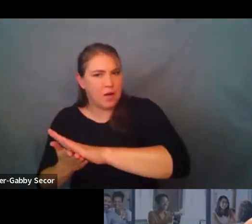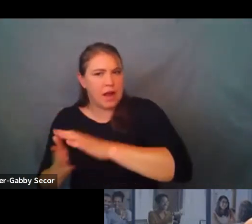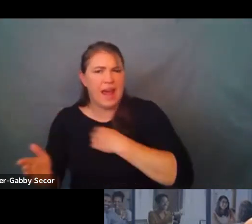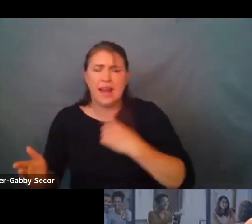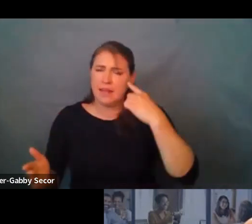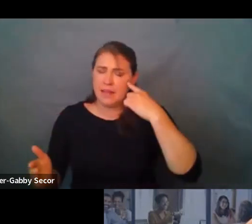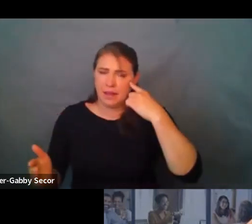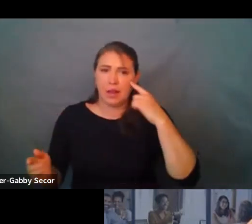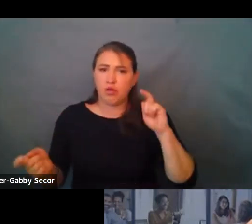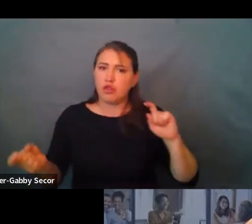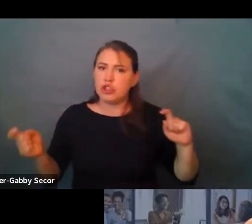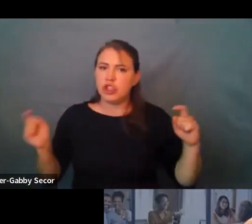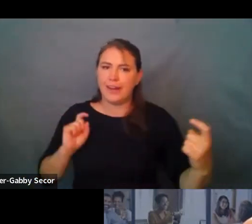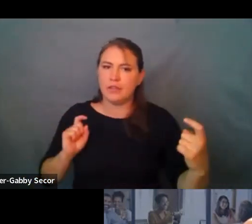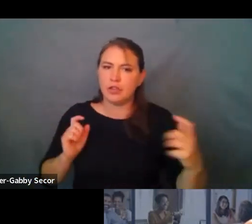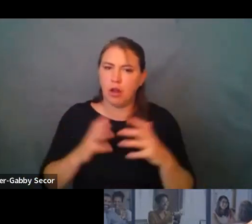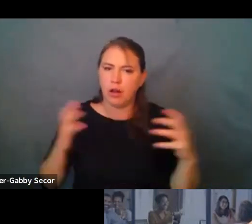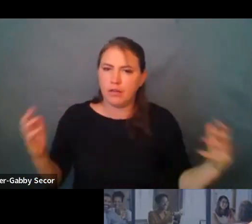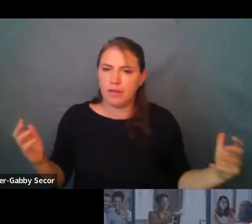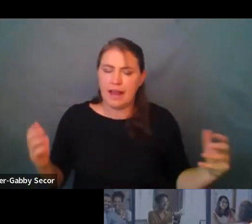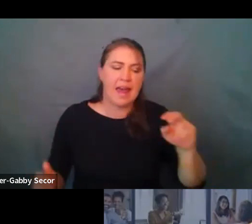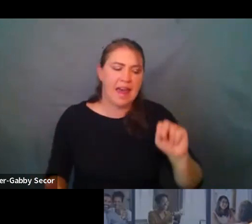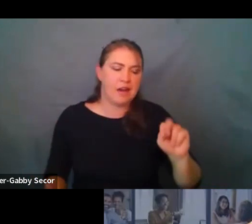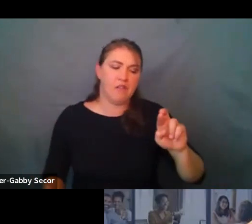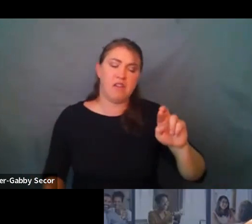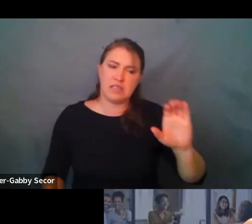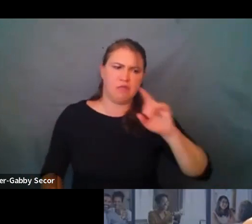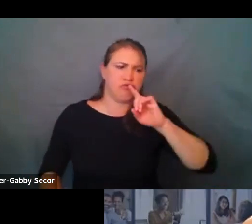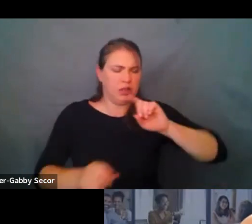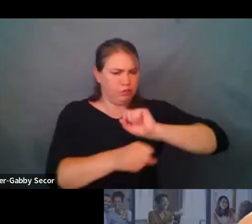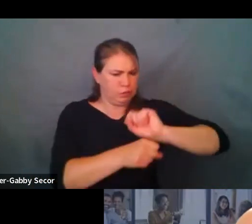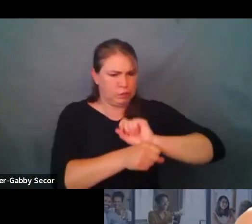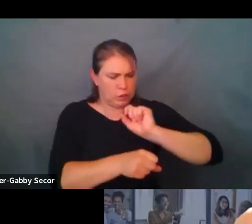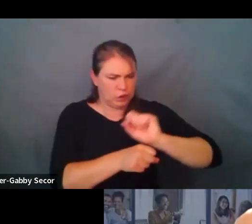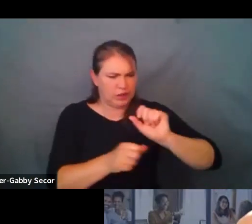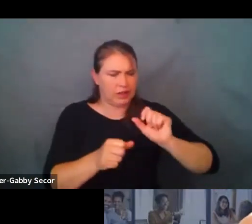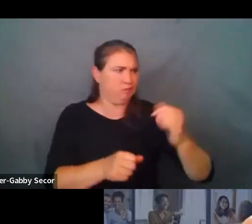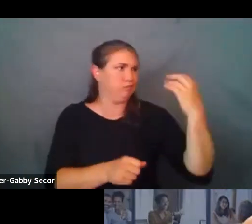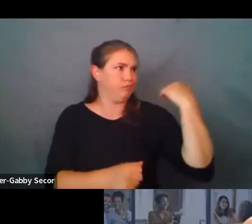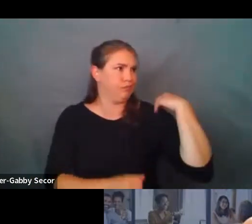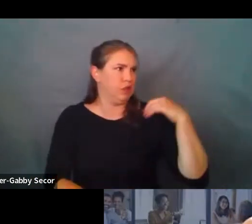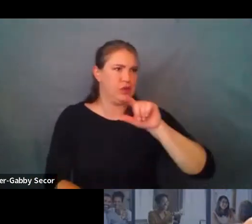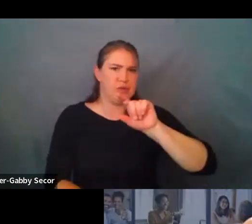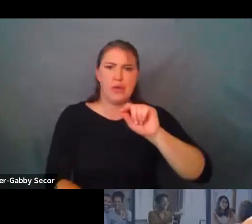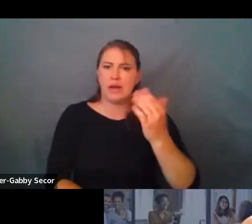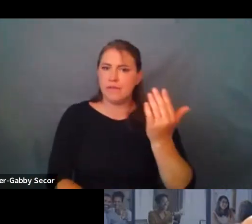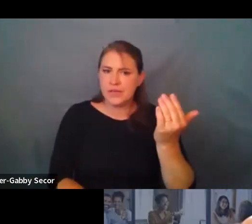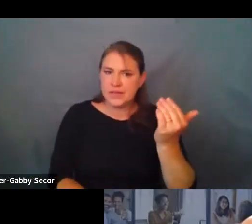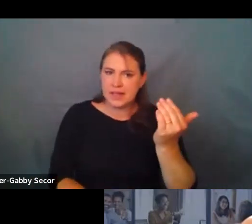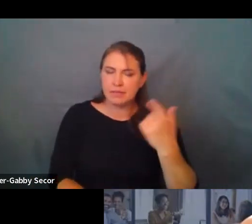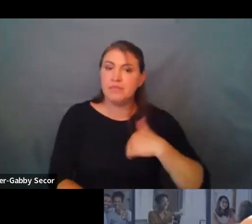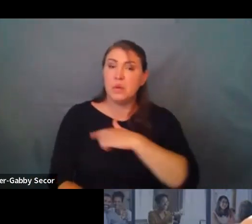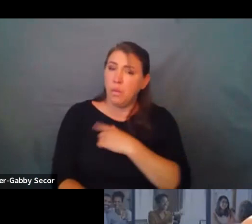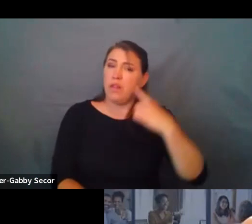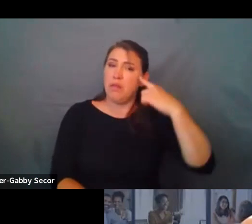change, right? NHRC really started working on this with other advocates back in 2015. We thought we made